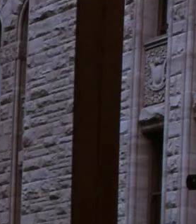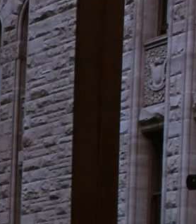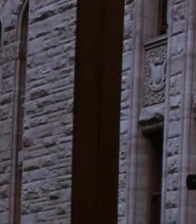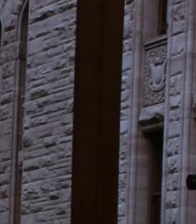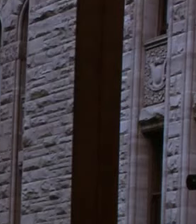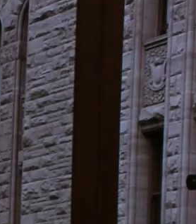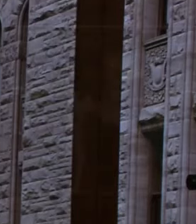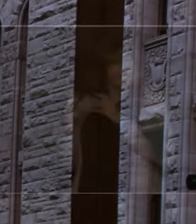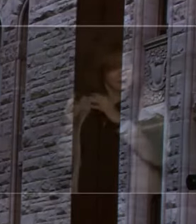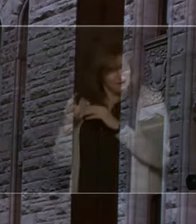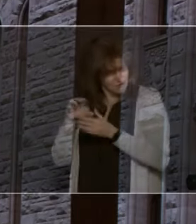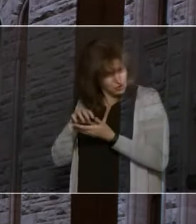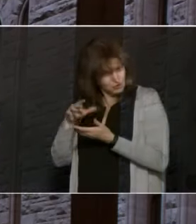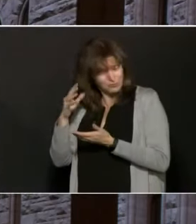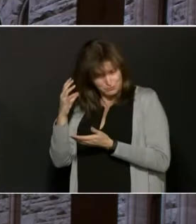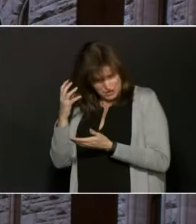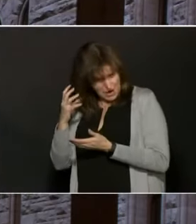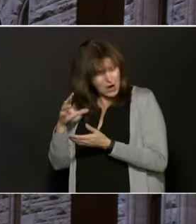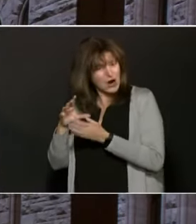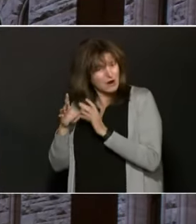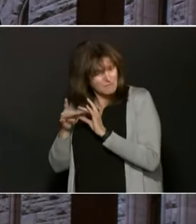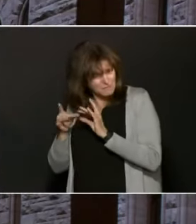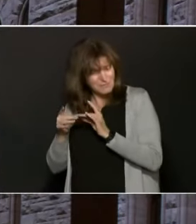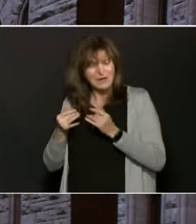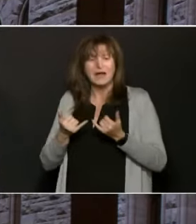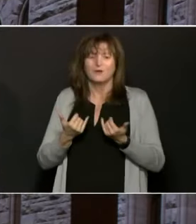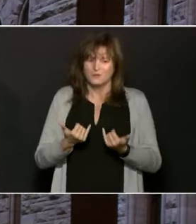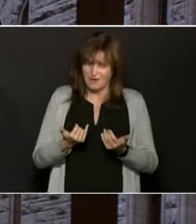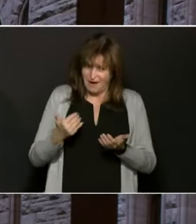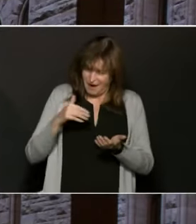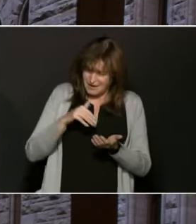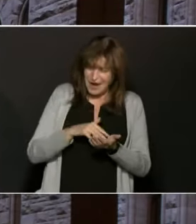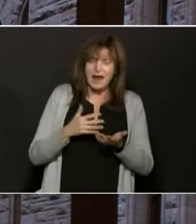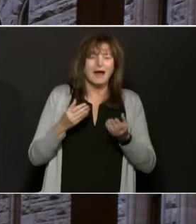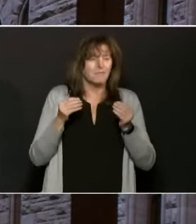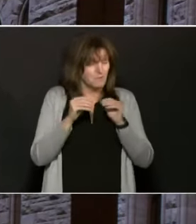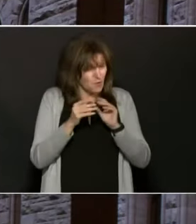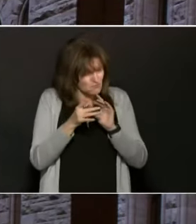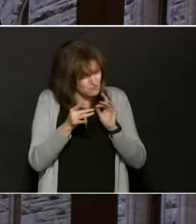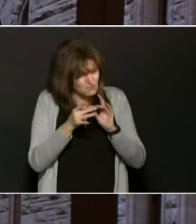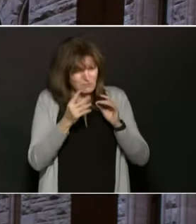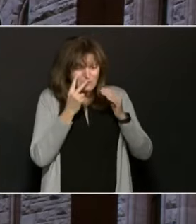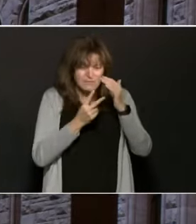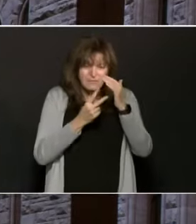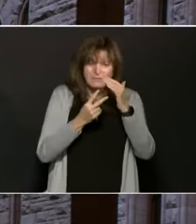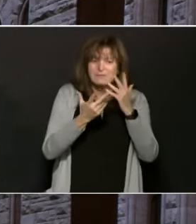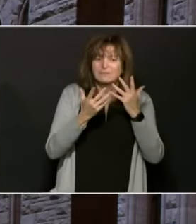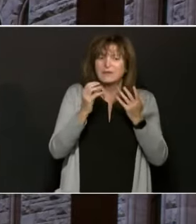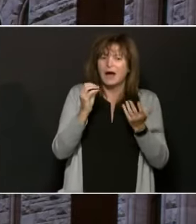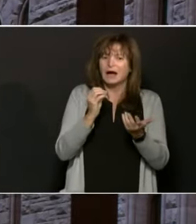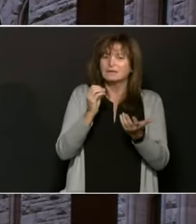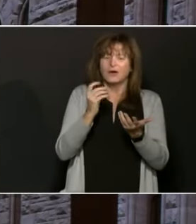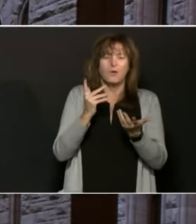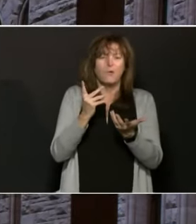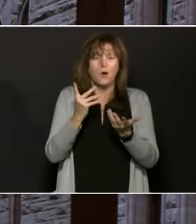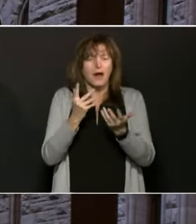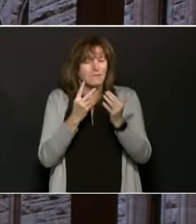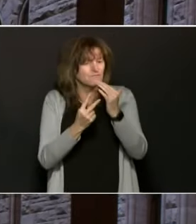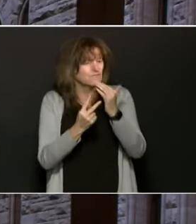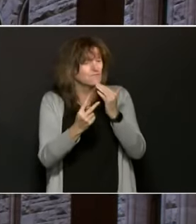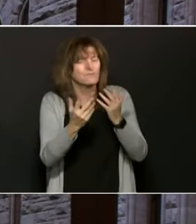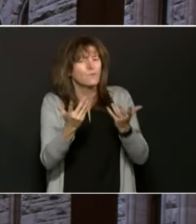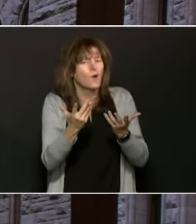modeling and analytic updates of how Ontario's doing. So we'll be covering that shortly.